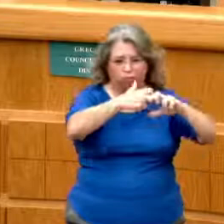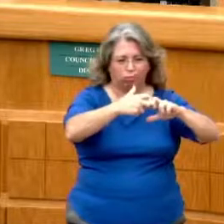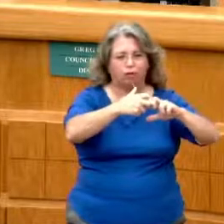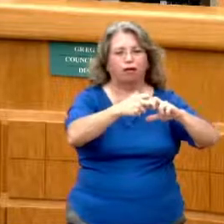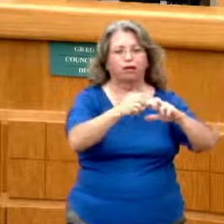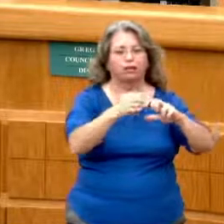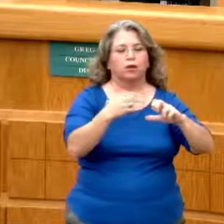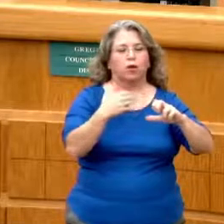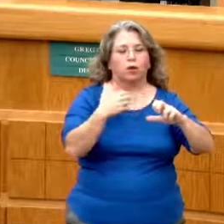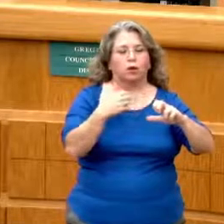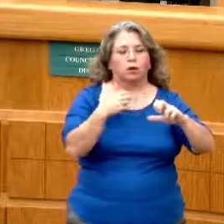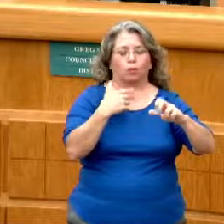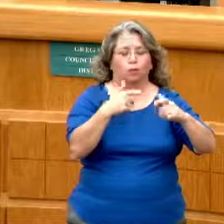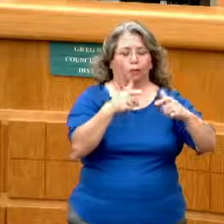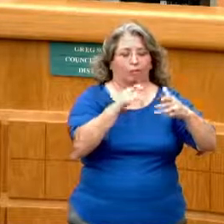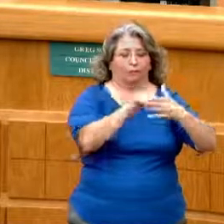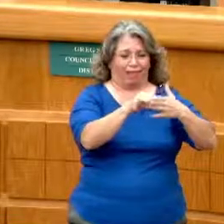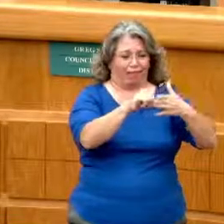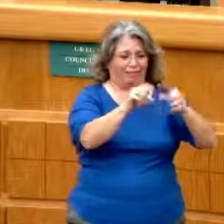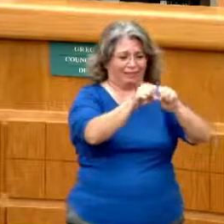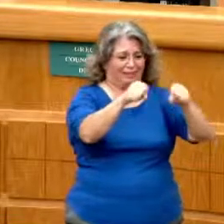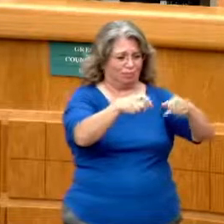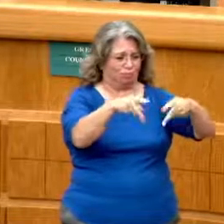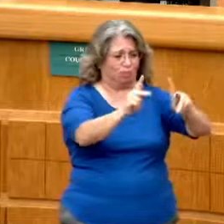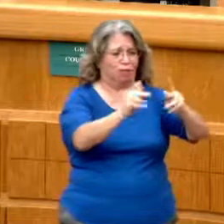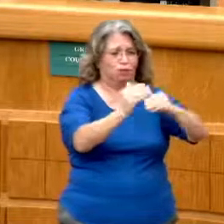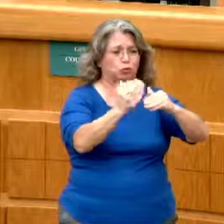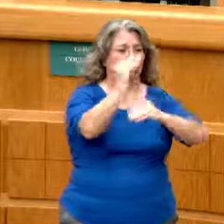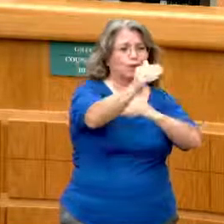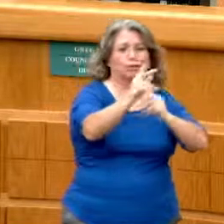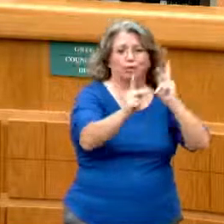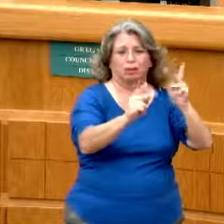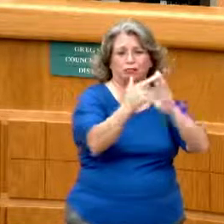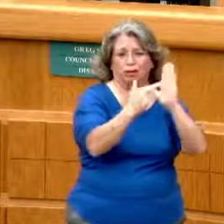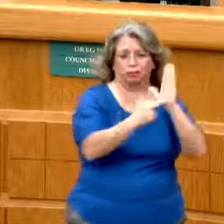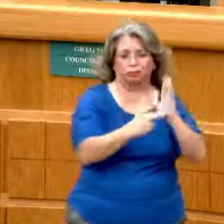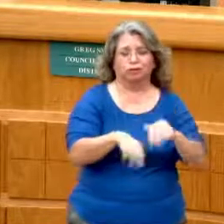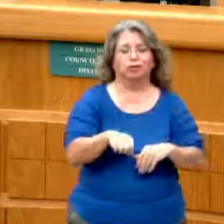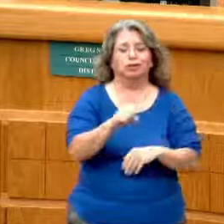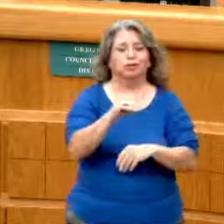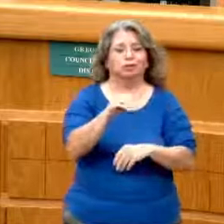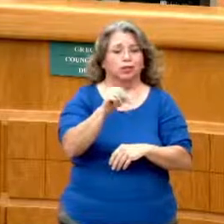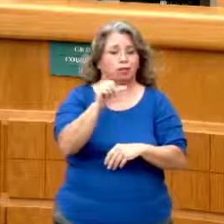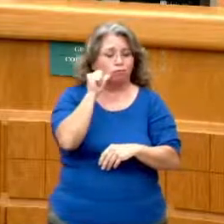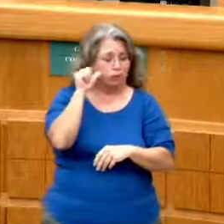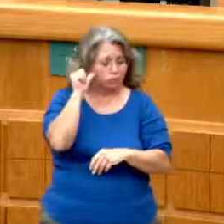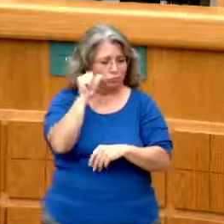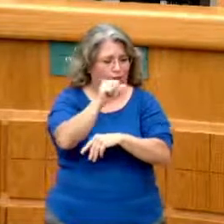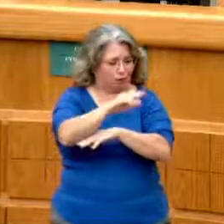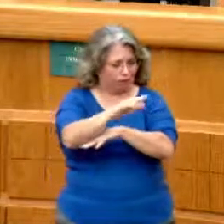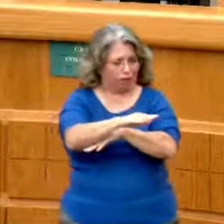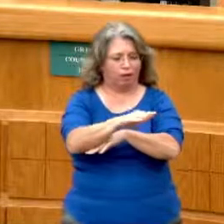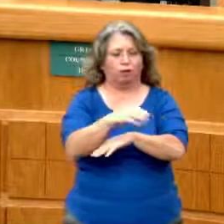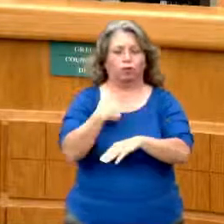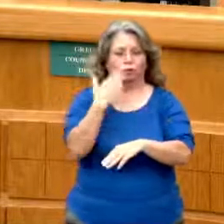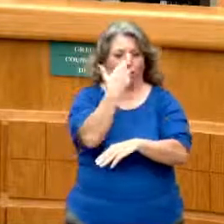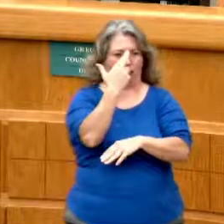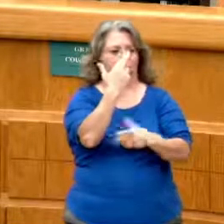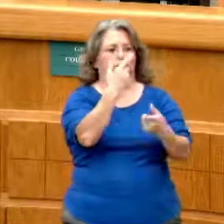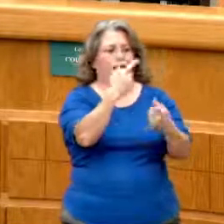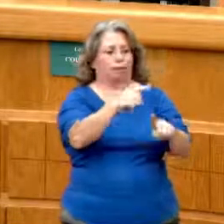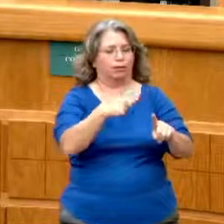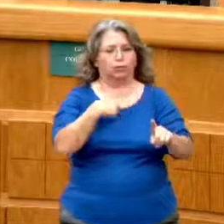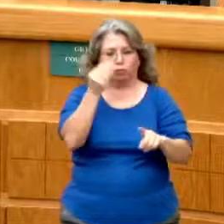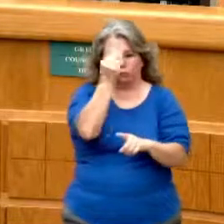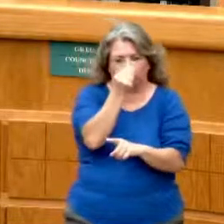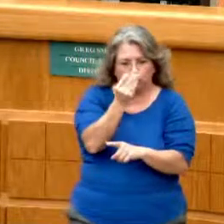today. Yesterday evening, we notified them with a reverse alert from our health district that they were